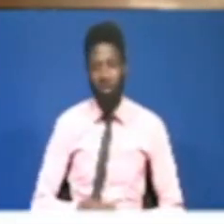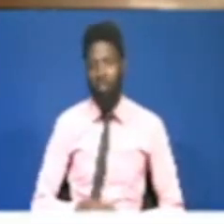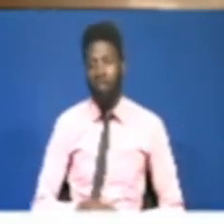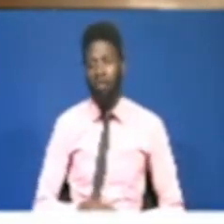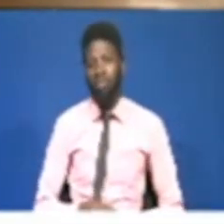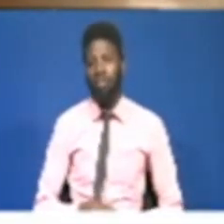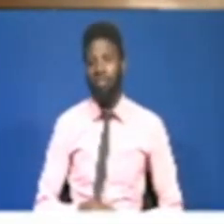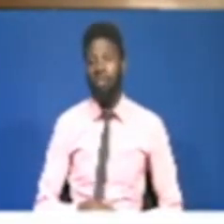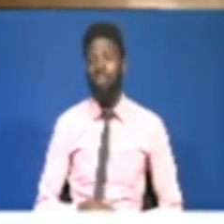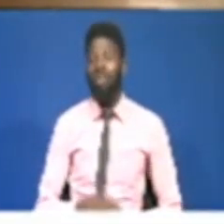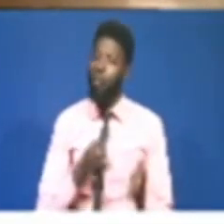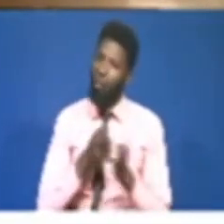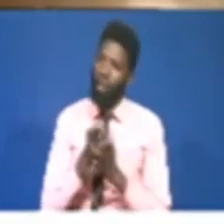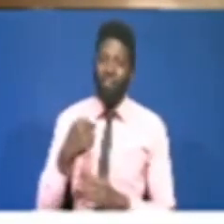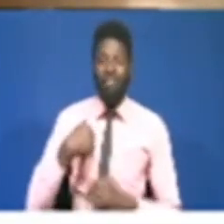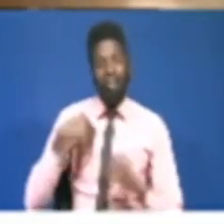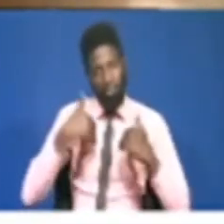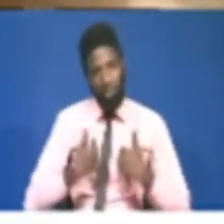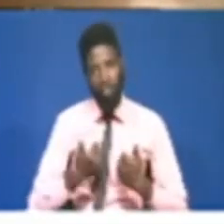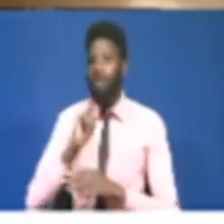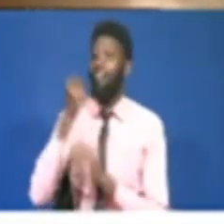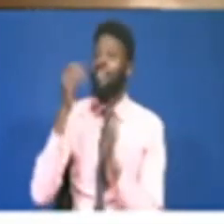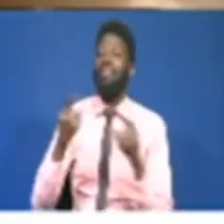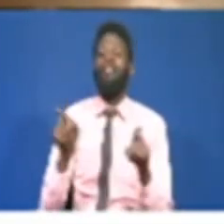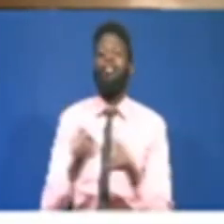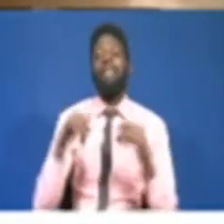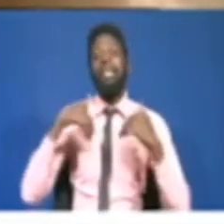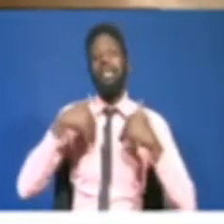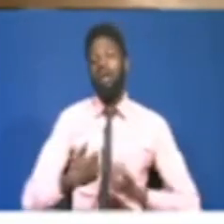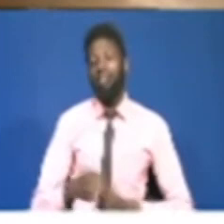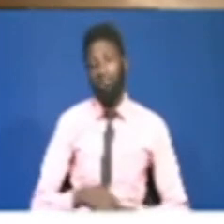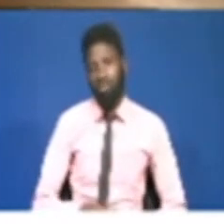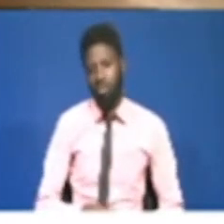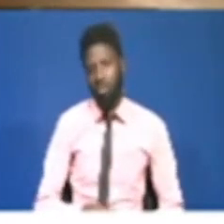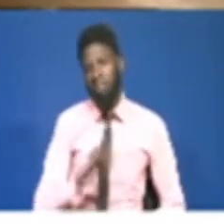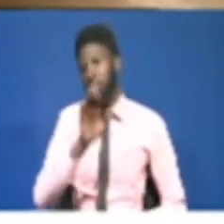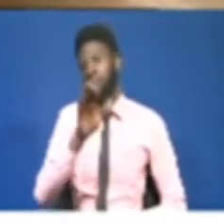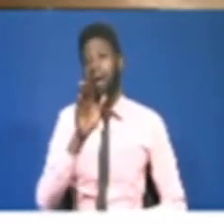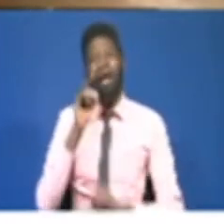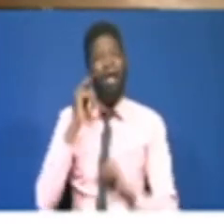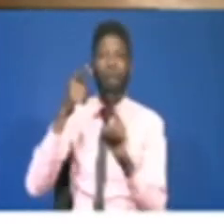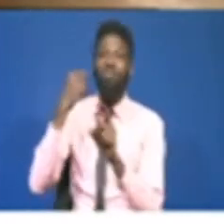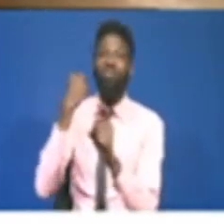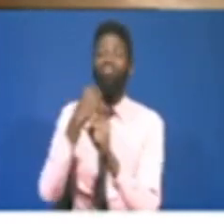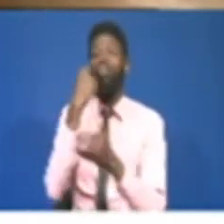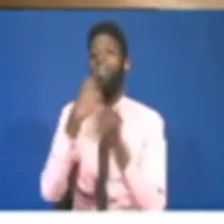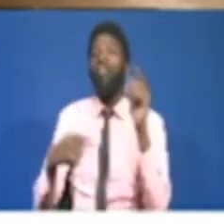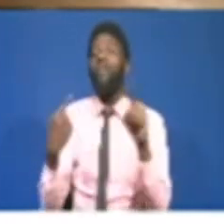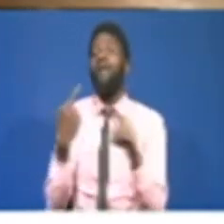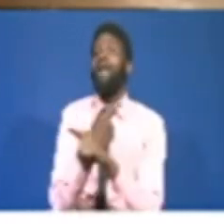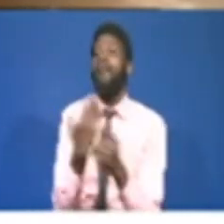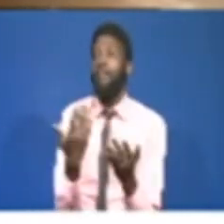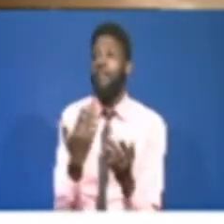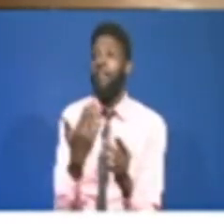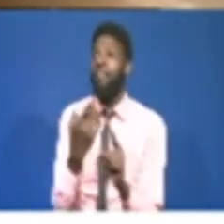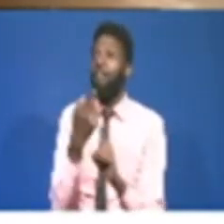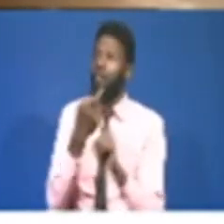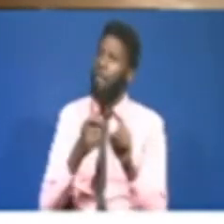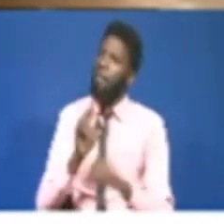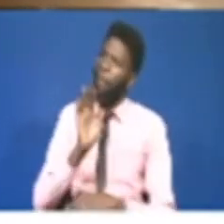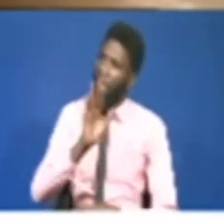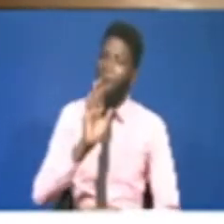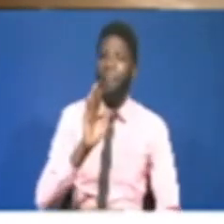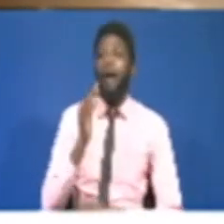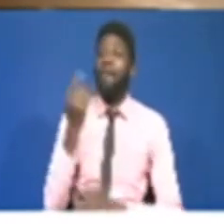and Kenyans are tired. What do you intend to do differently from your